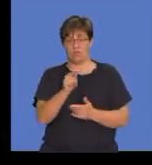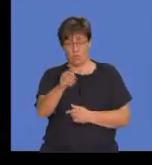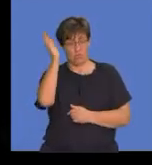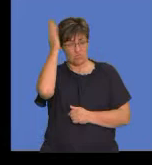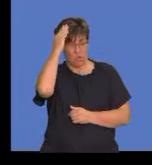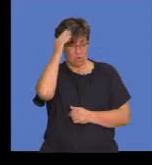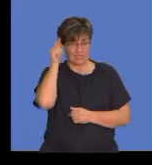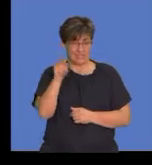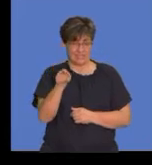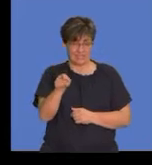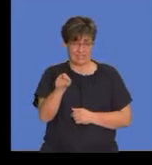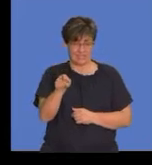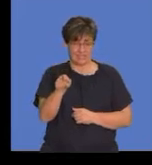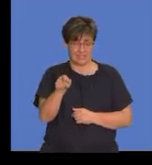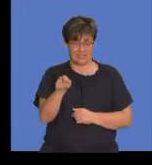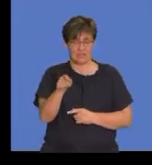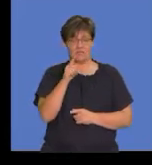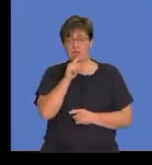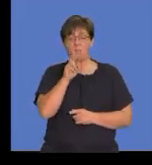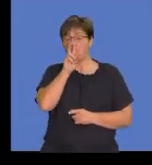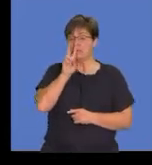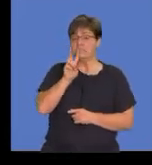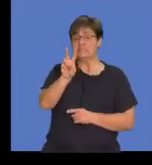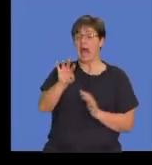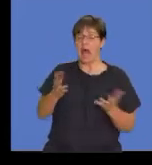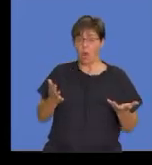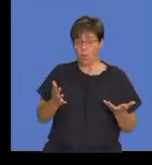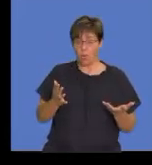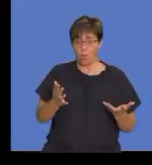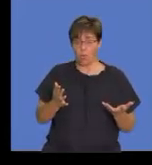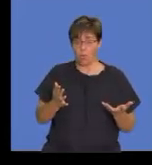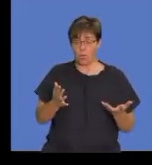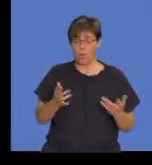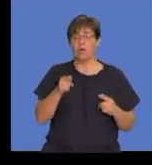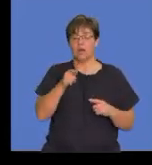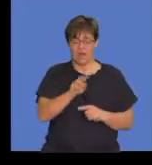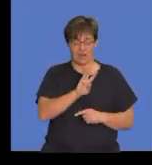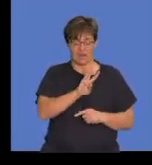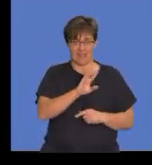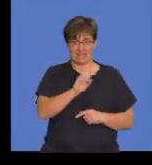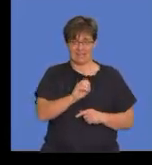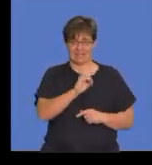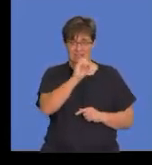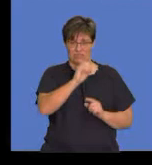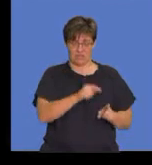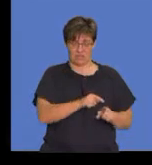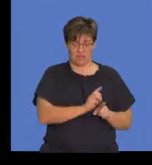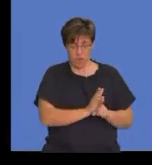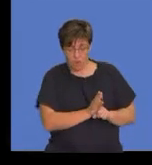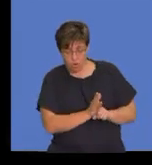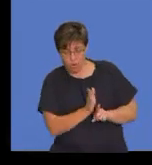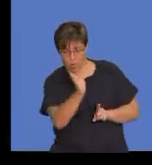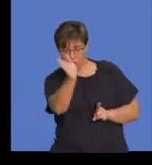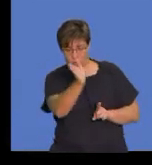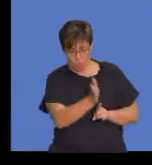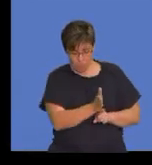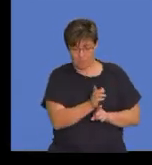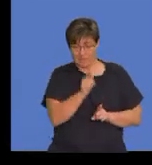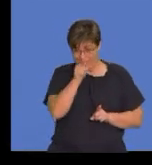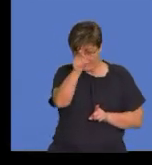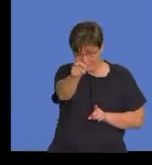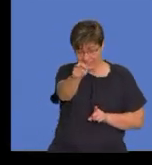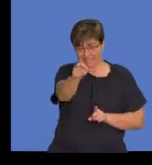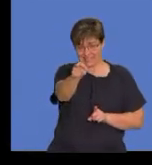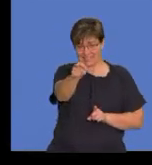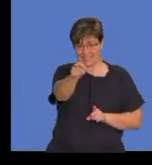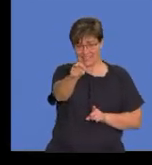know. The only time I can see the hypotenuse side is if there is a 90 degrees that is opposite that side. If